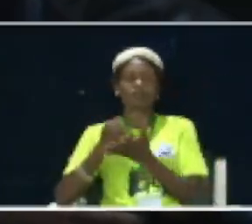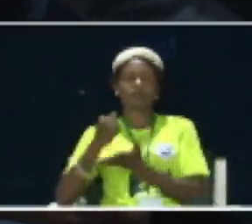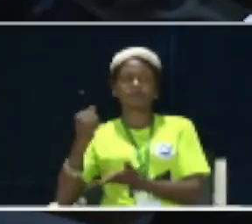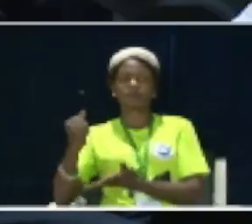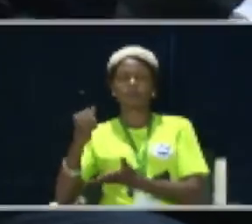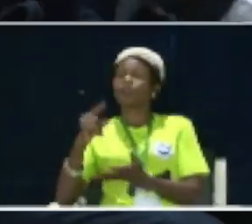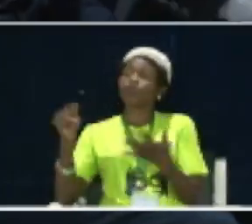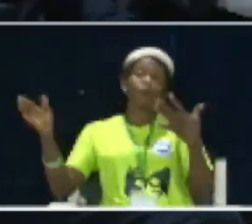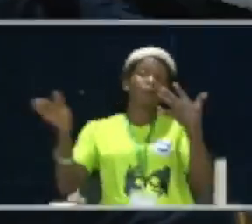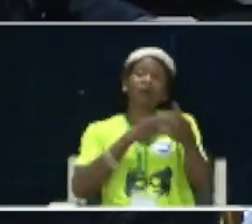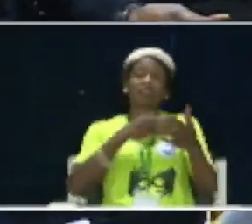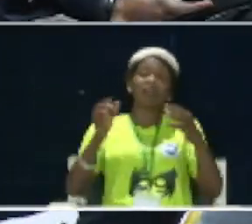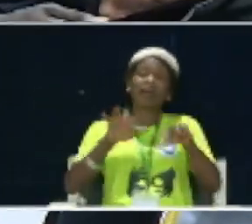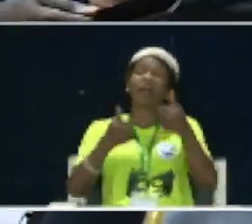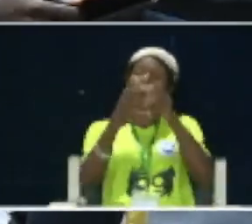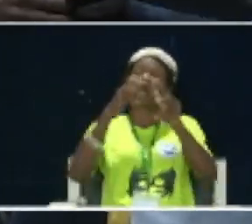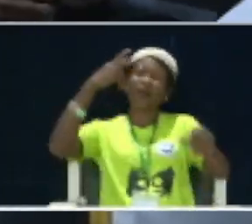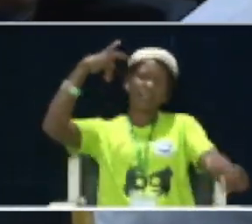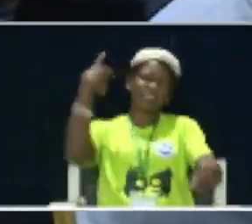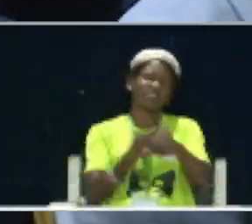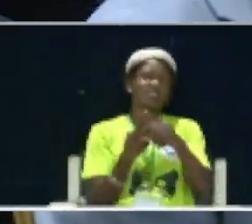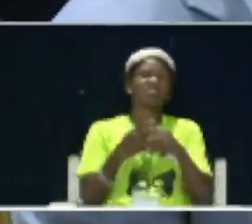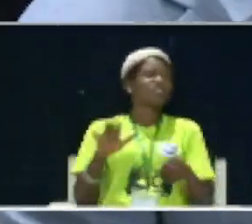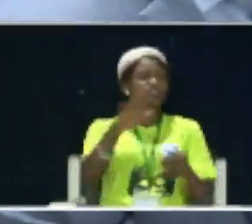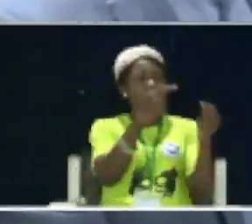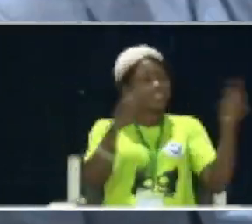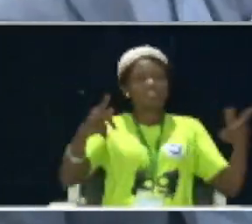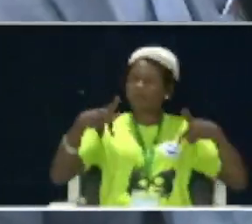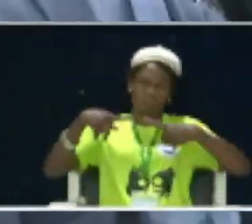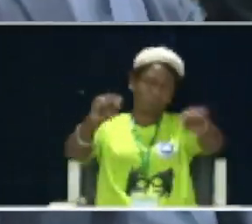No matter how hard your enemies try